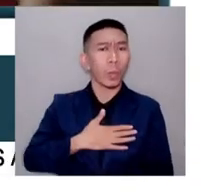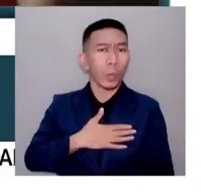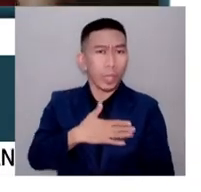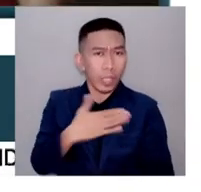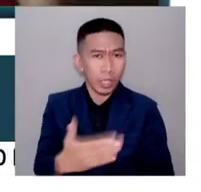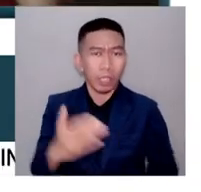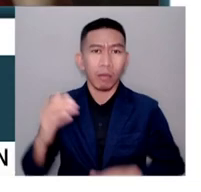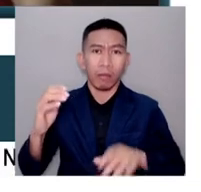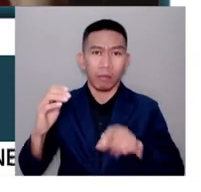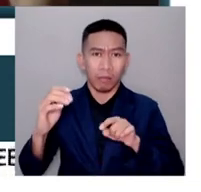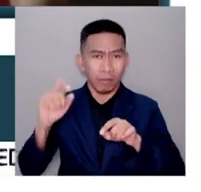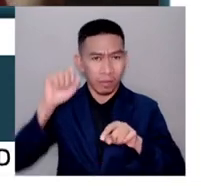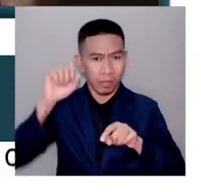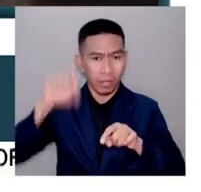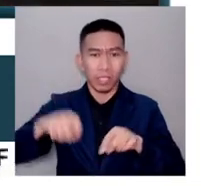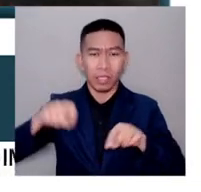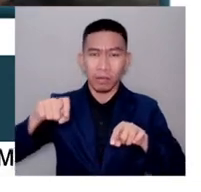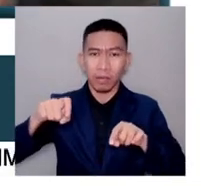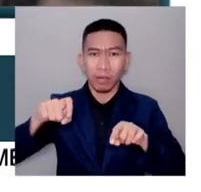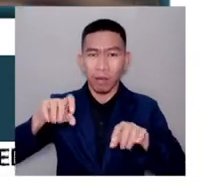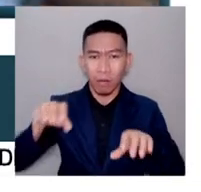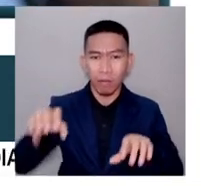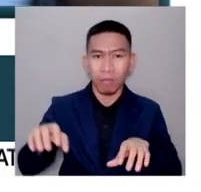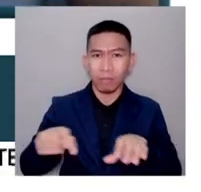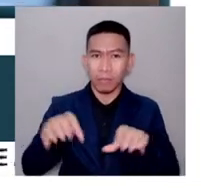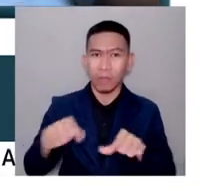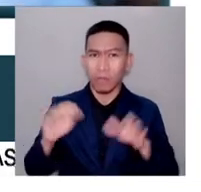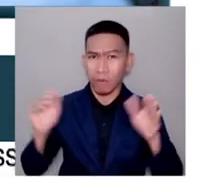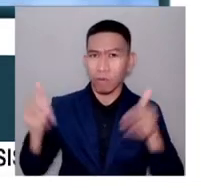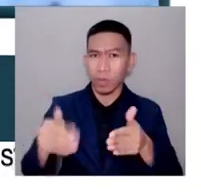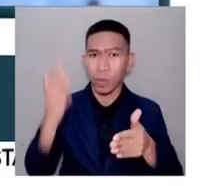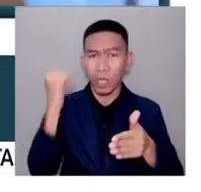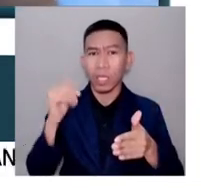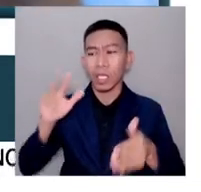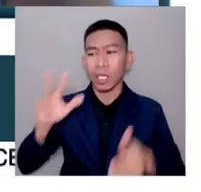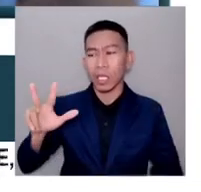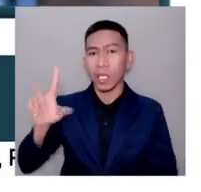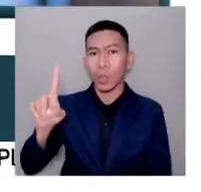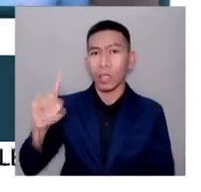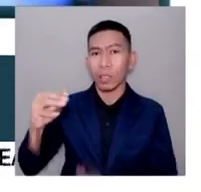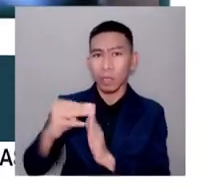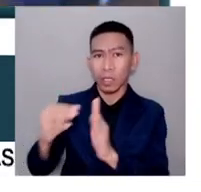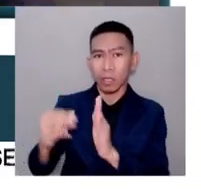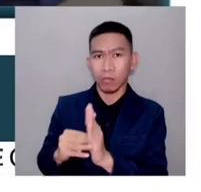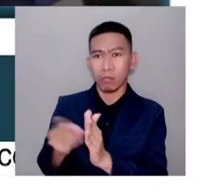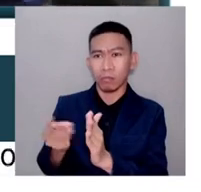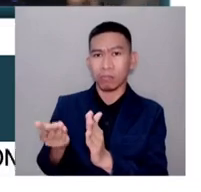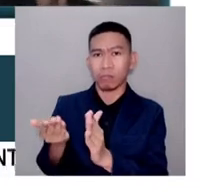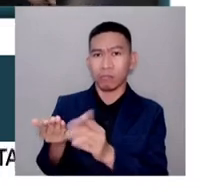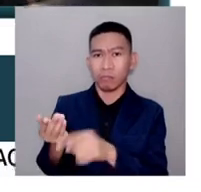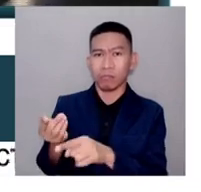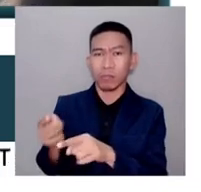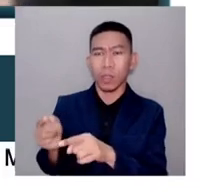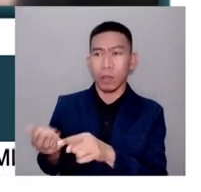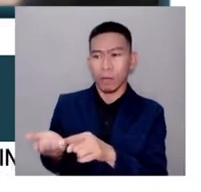merong 31 milyong kababayan natin na binigyan ng electoral mandate